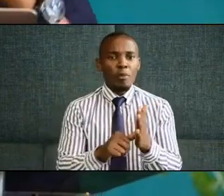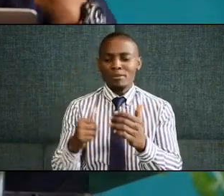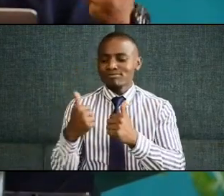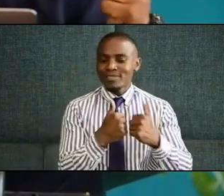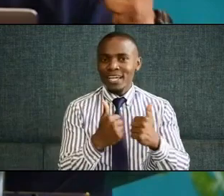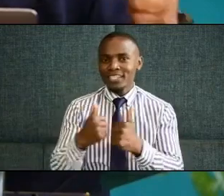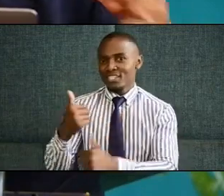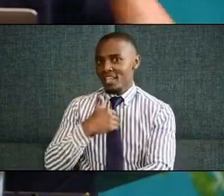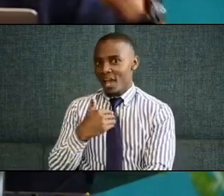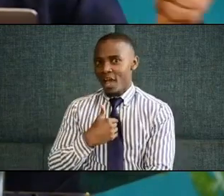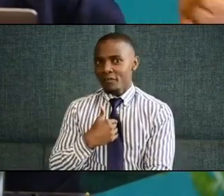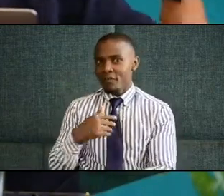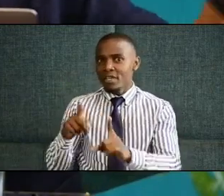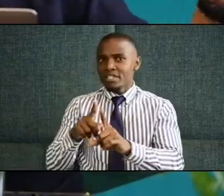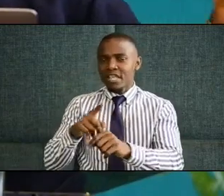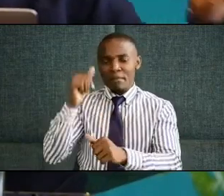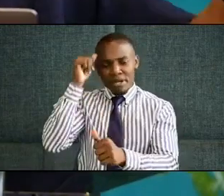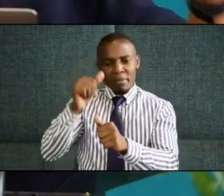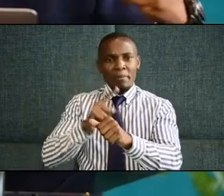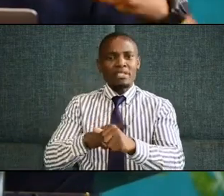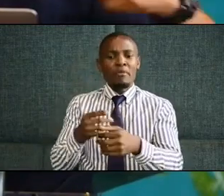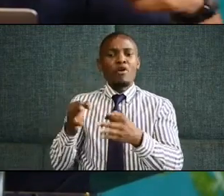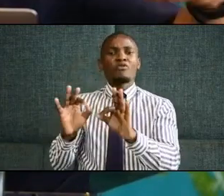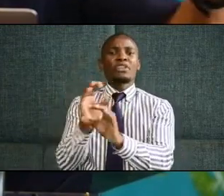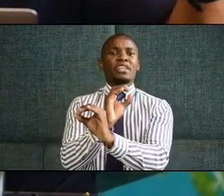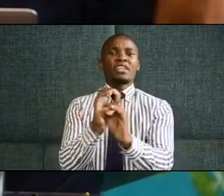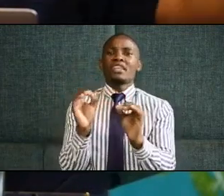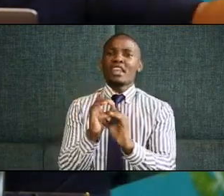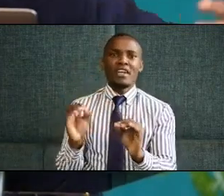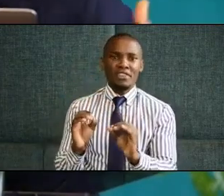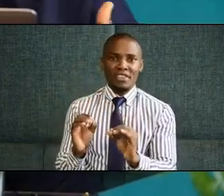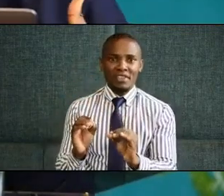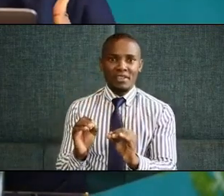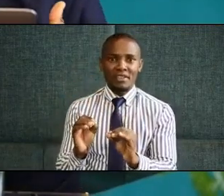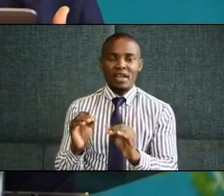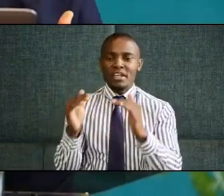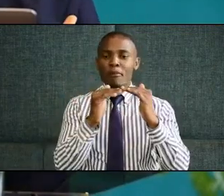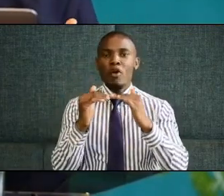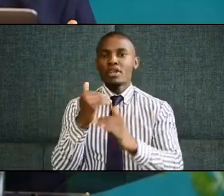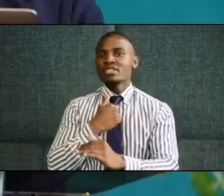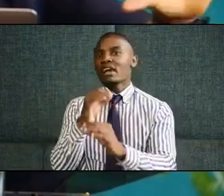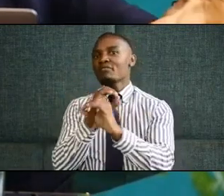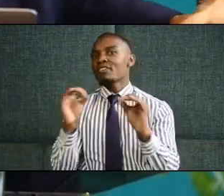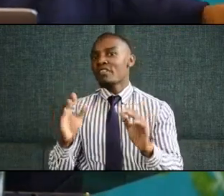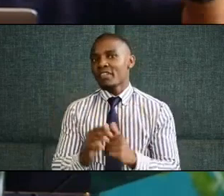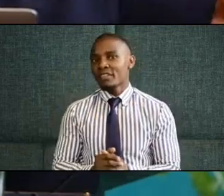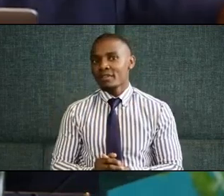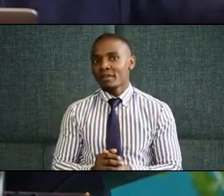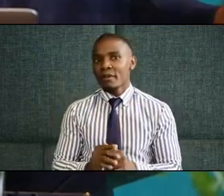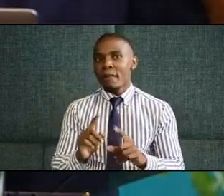Remember when you were not a free republic or democracy.